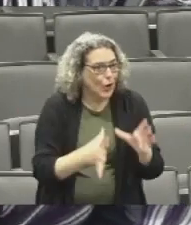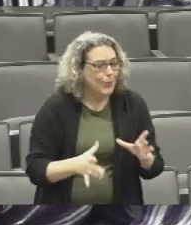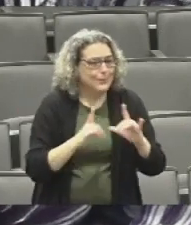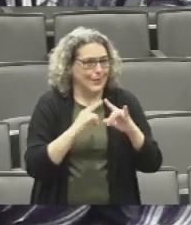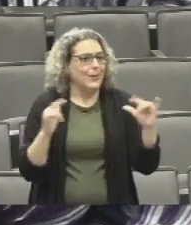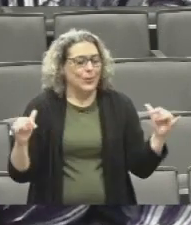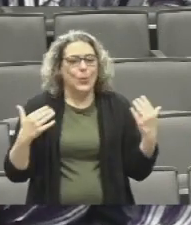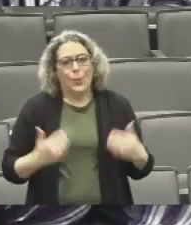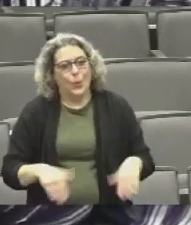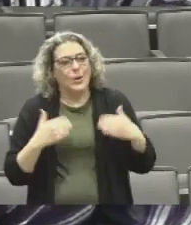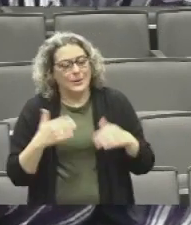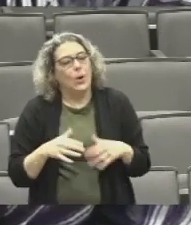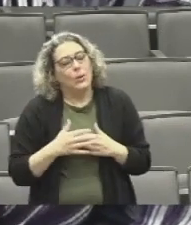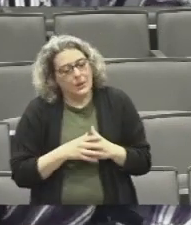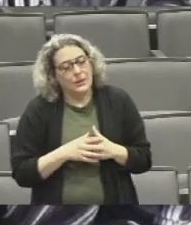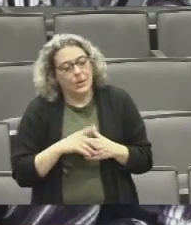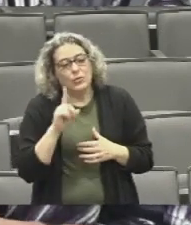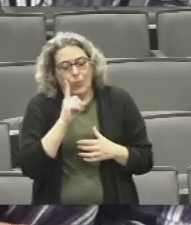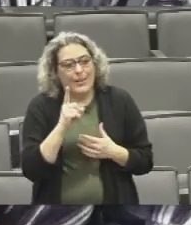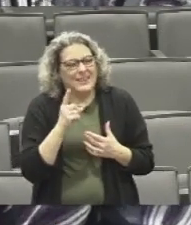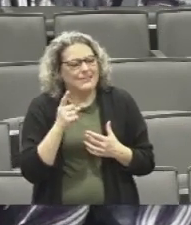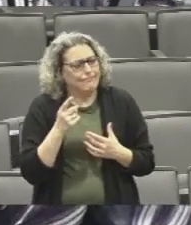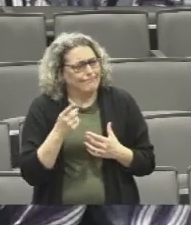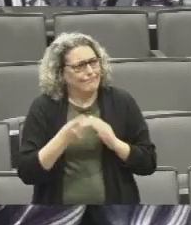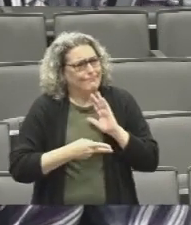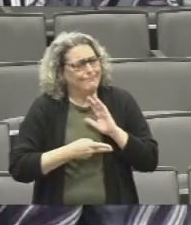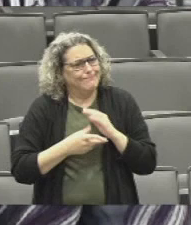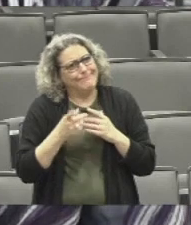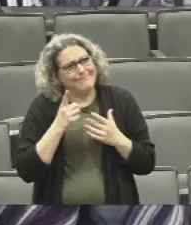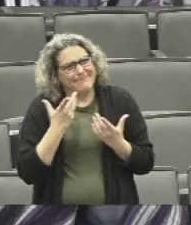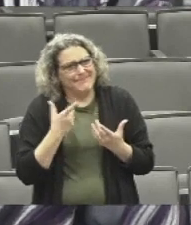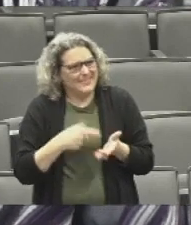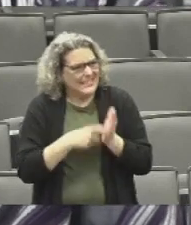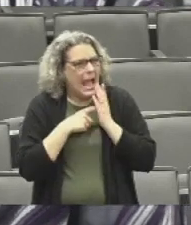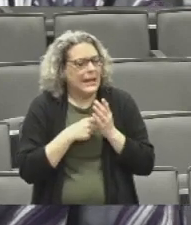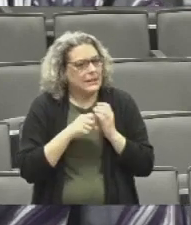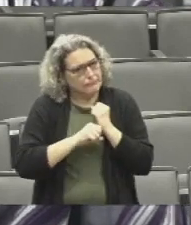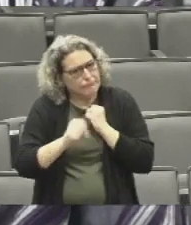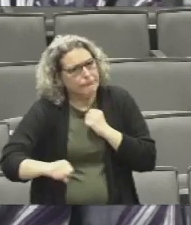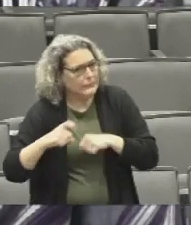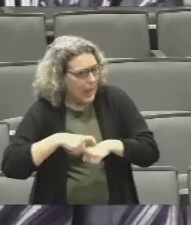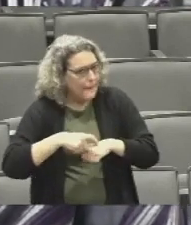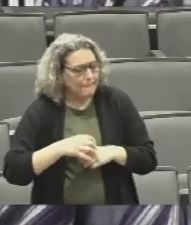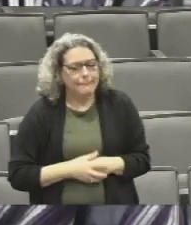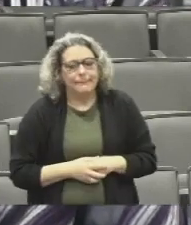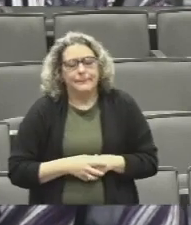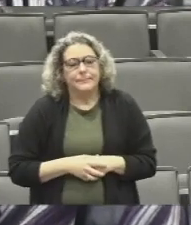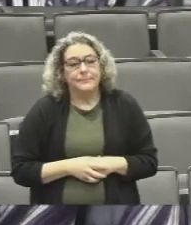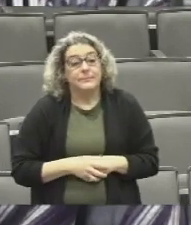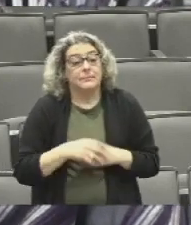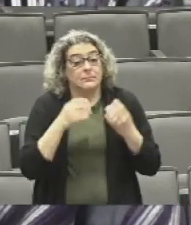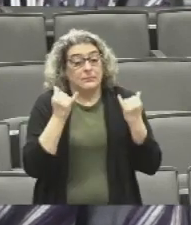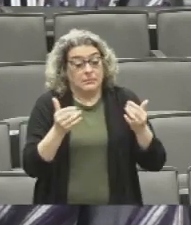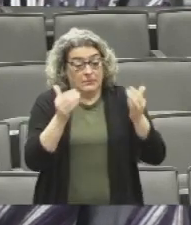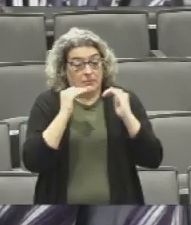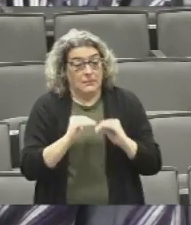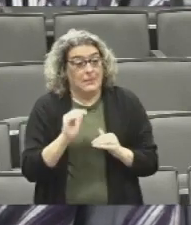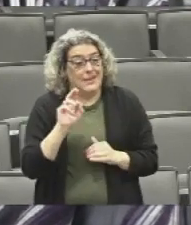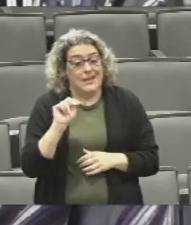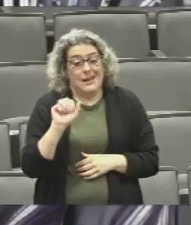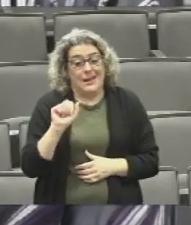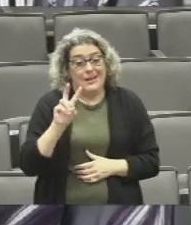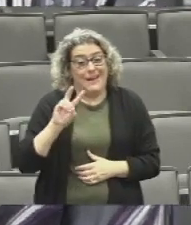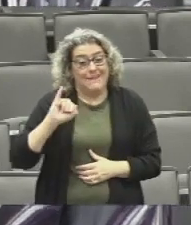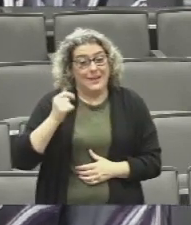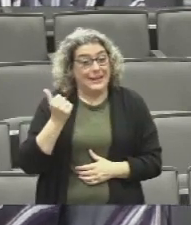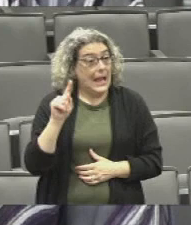on. So it is taking a time. I want to share with you a little bit about our Navigator program. I'm